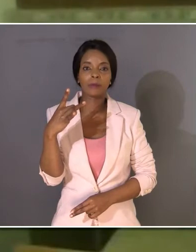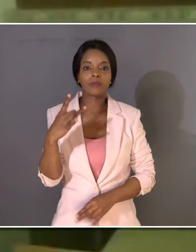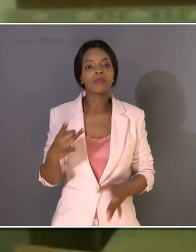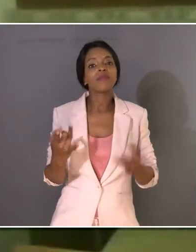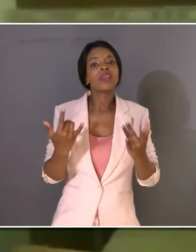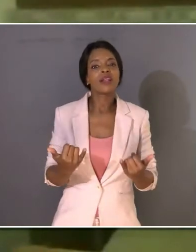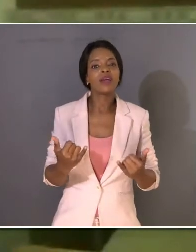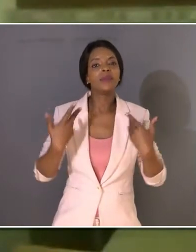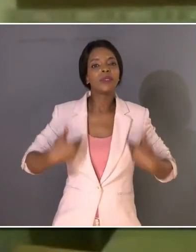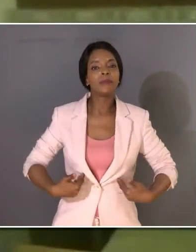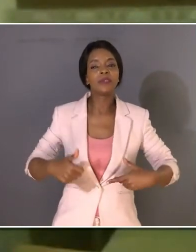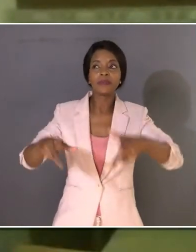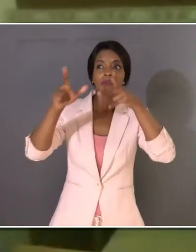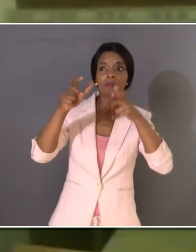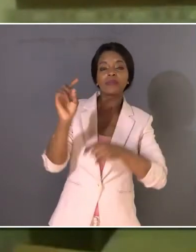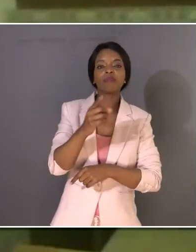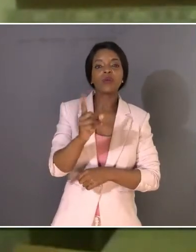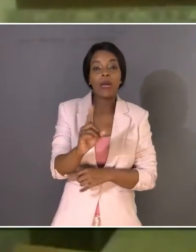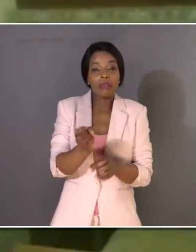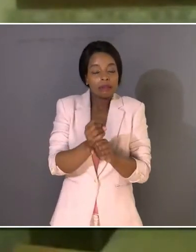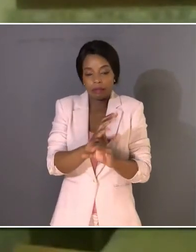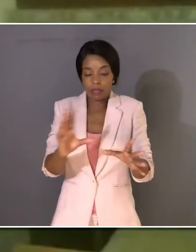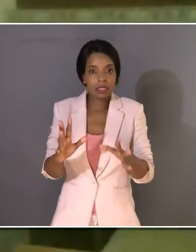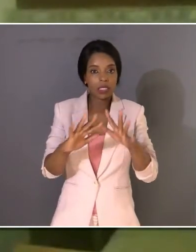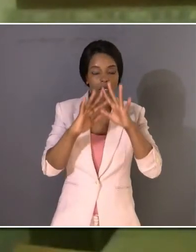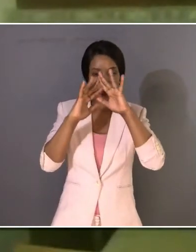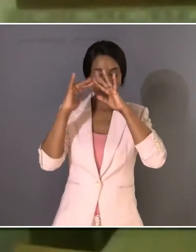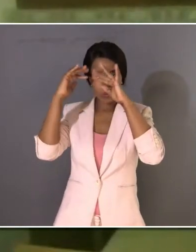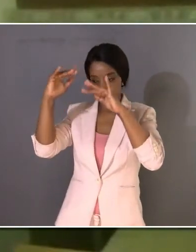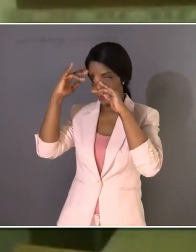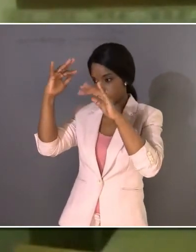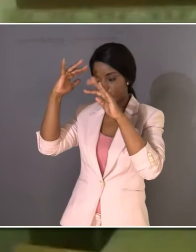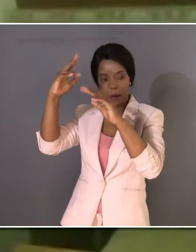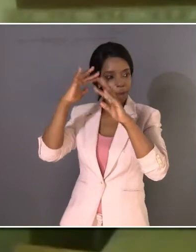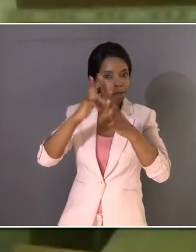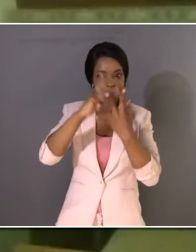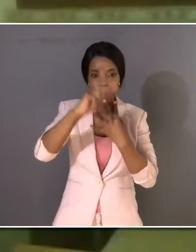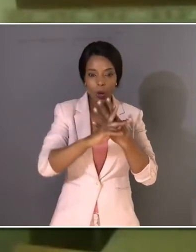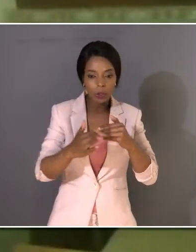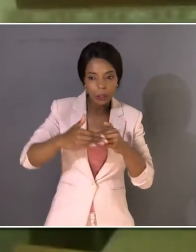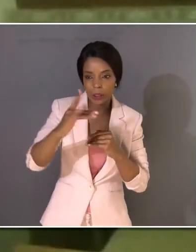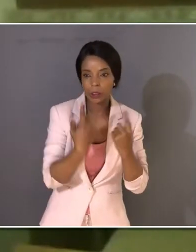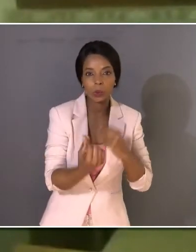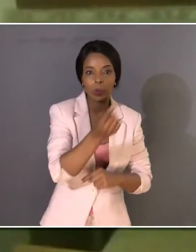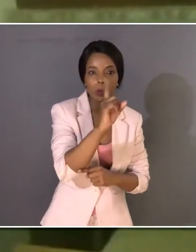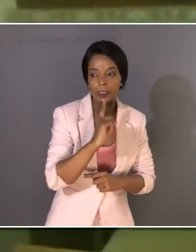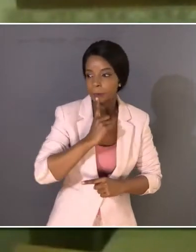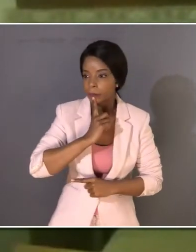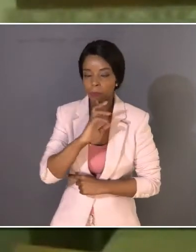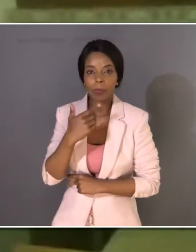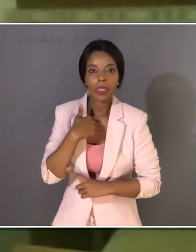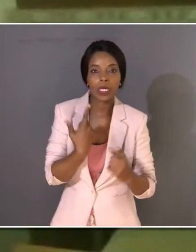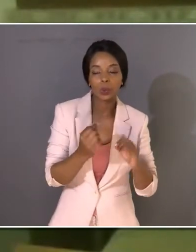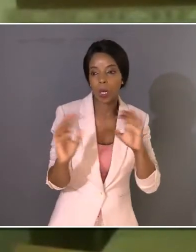and start doing these amazing projects, start scaling them, and get on with the work that they are all they're all doing